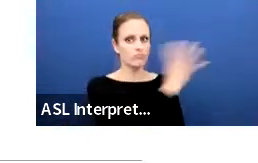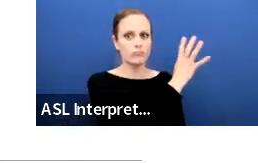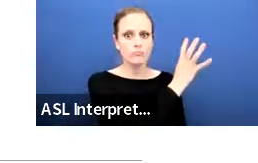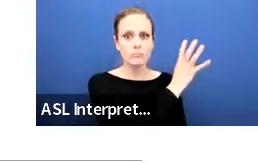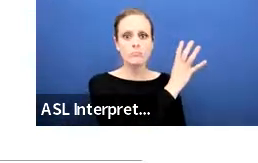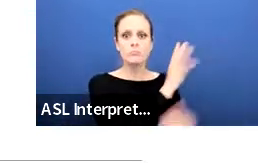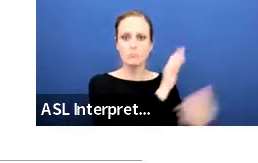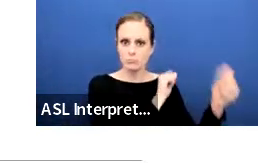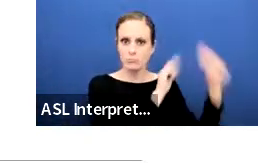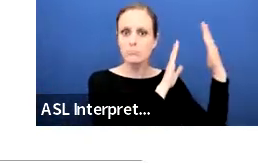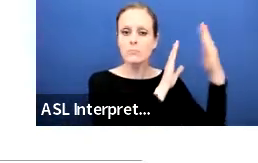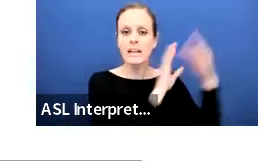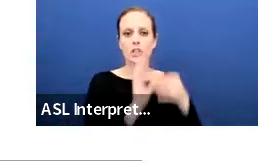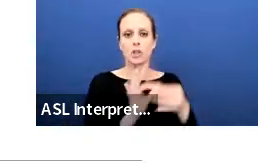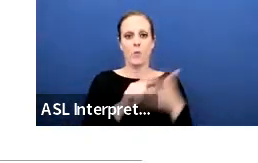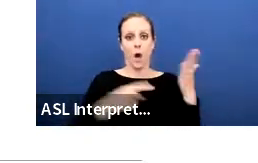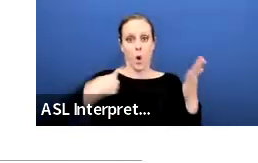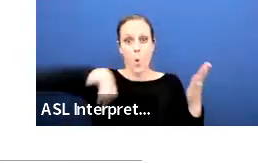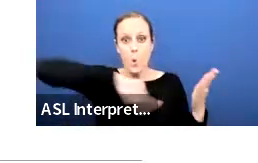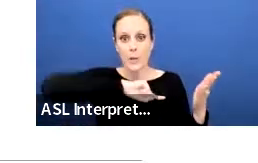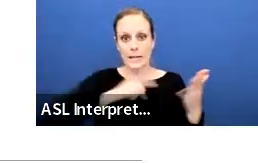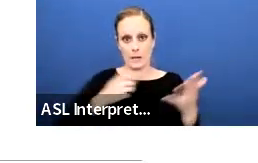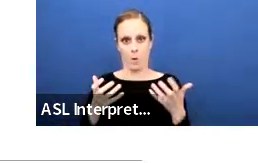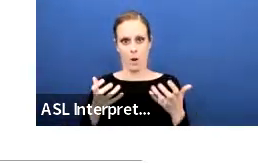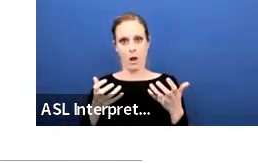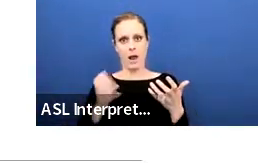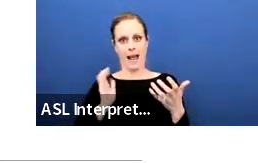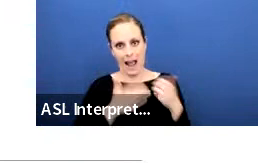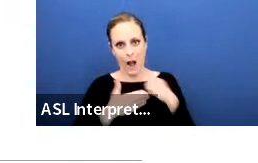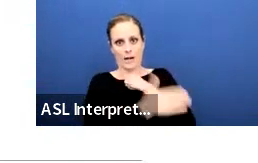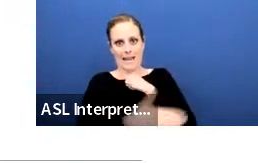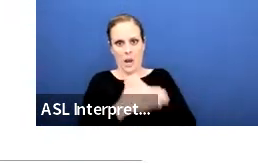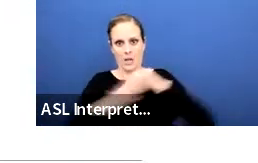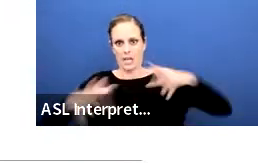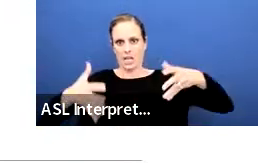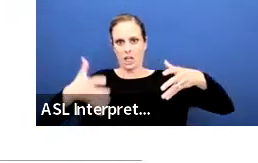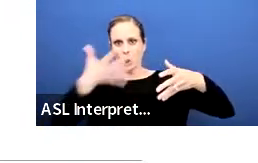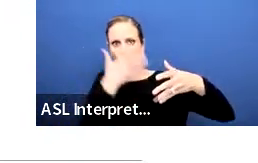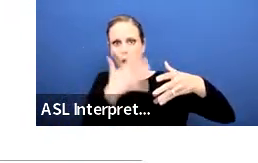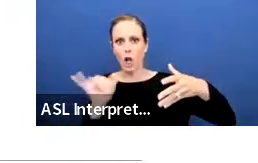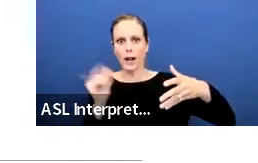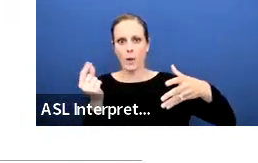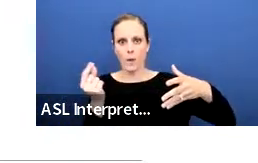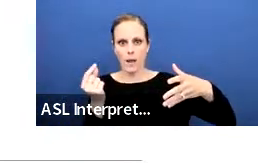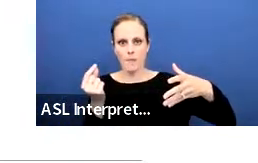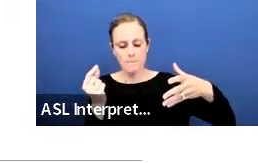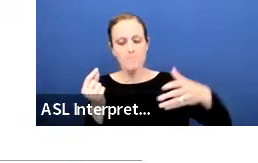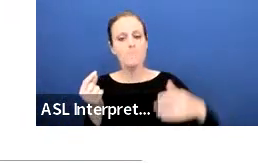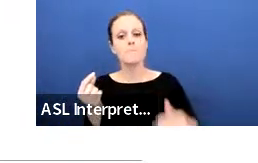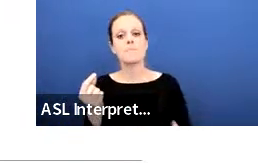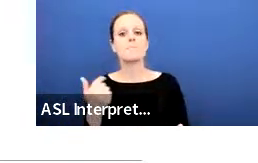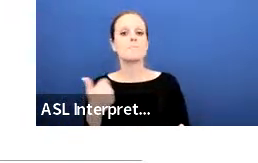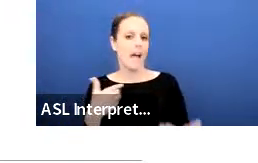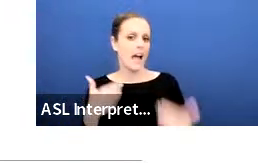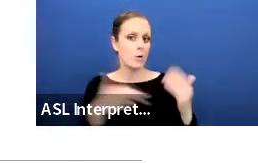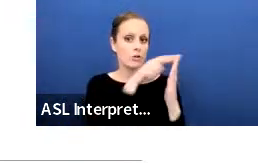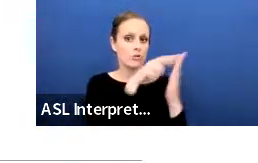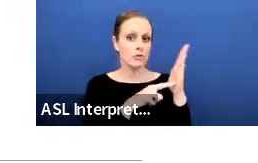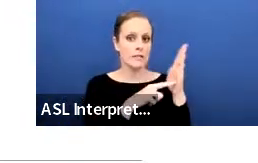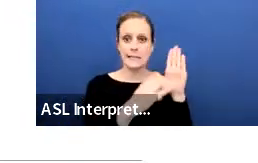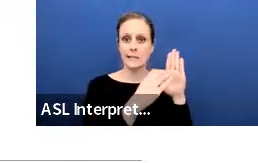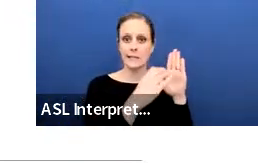what we wanted our county to look like. And I'm just going to read you a little bit